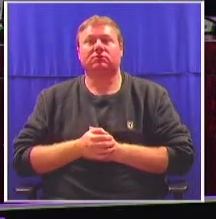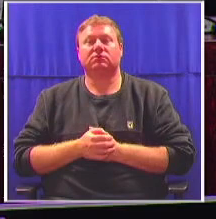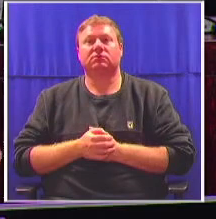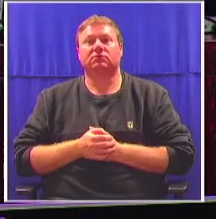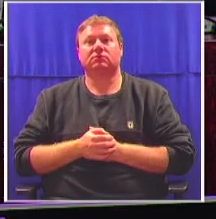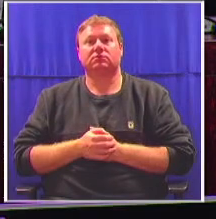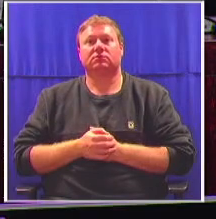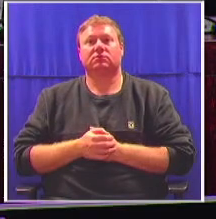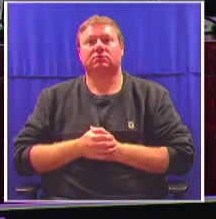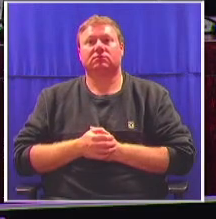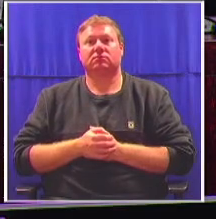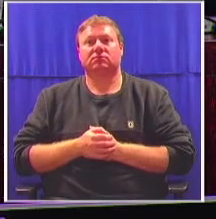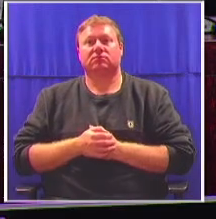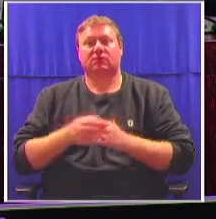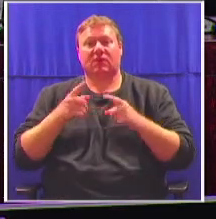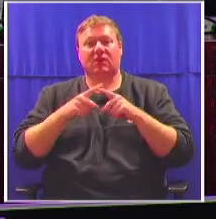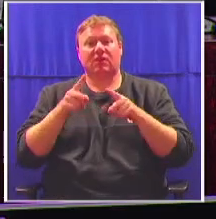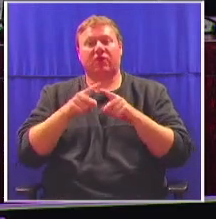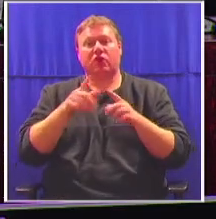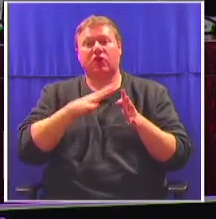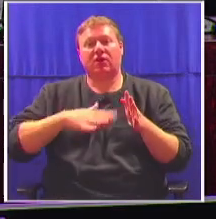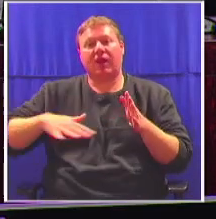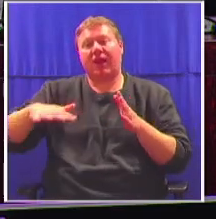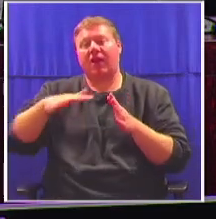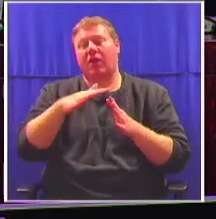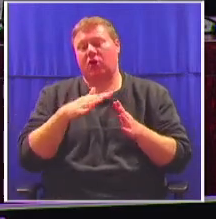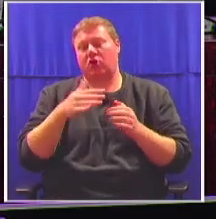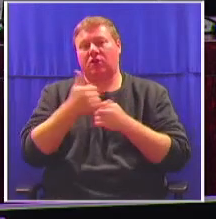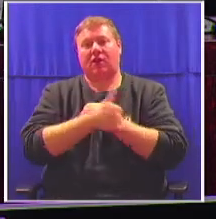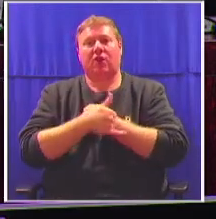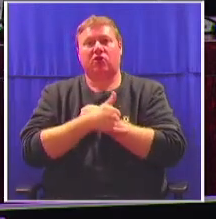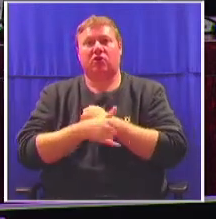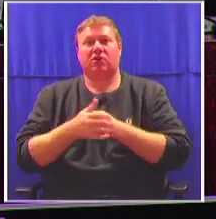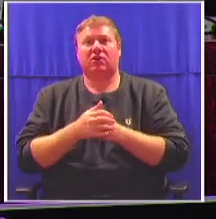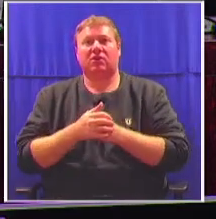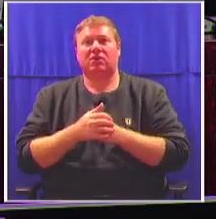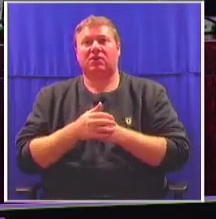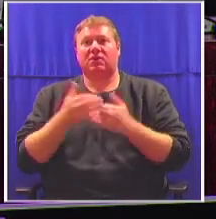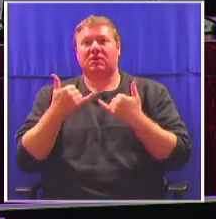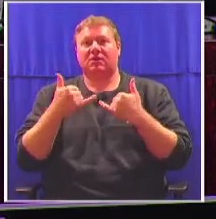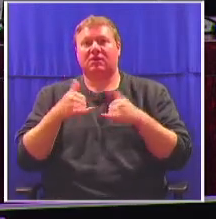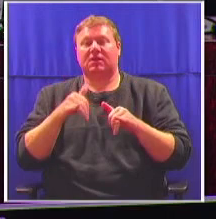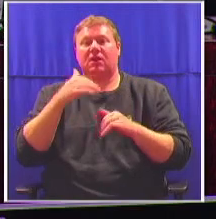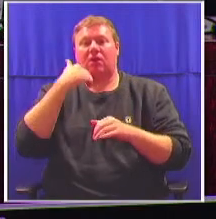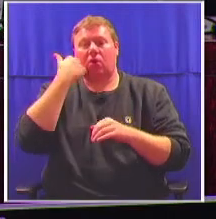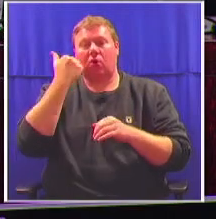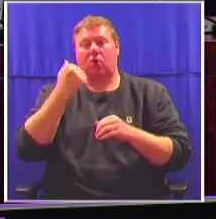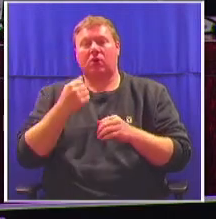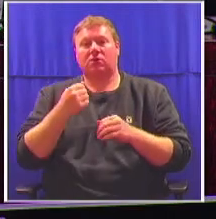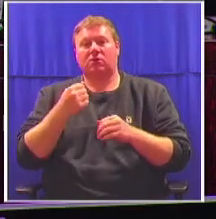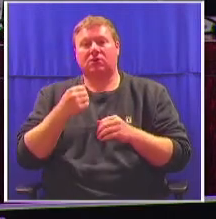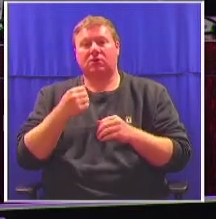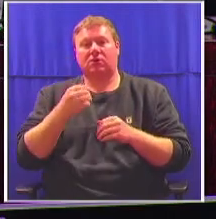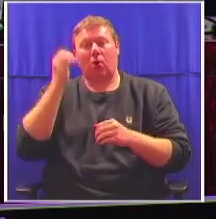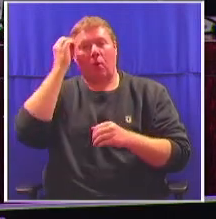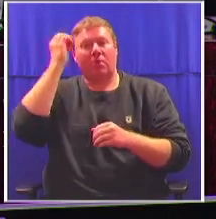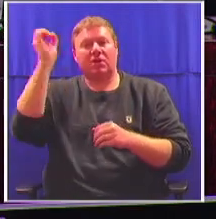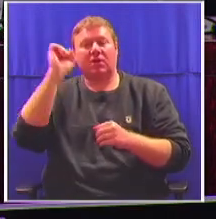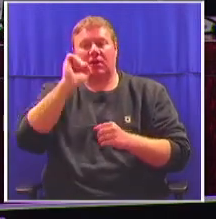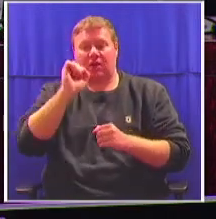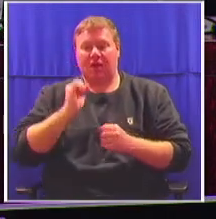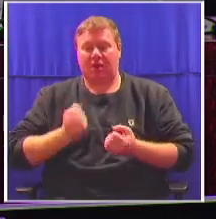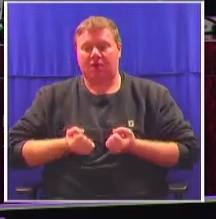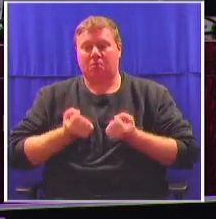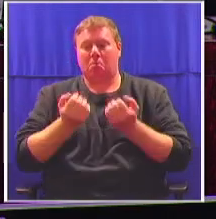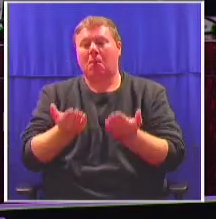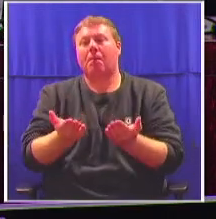of sectors in our country who still want to put their views forward, and I'm sure that